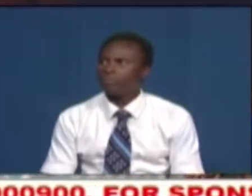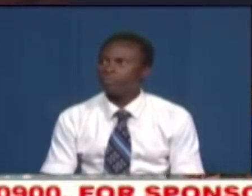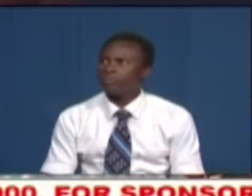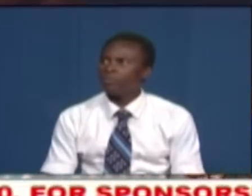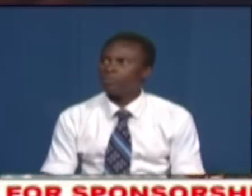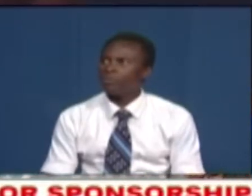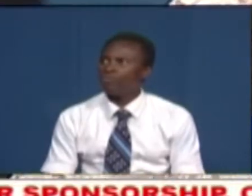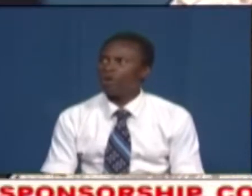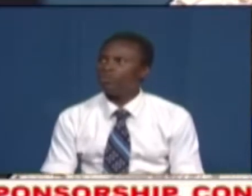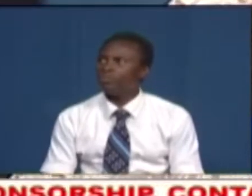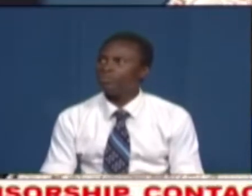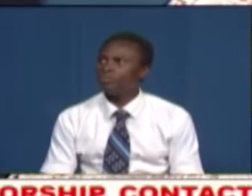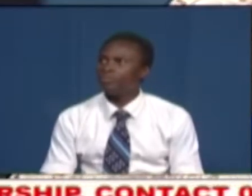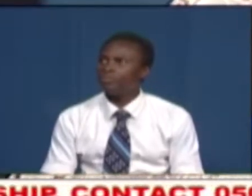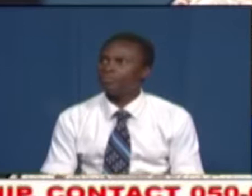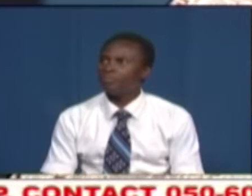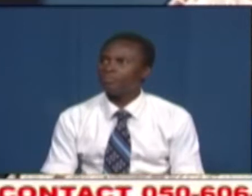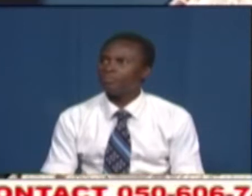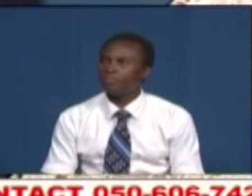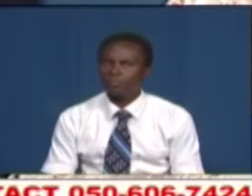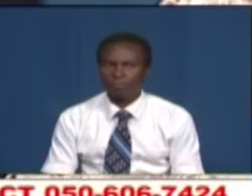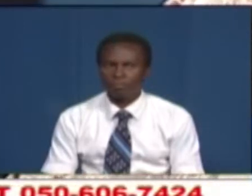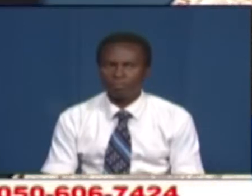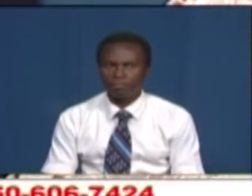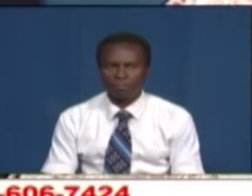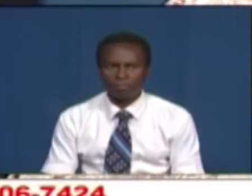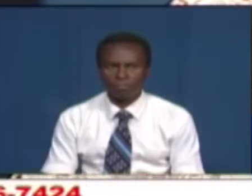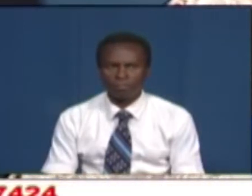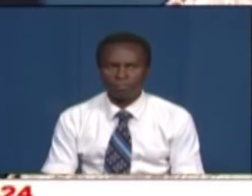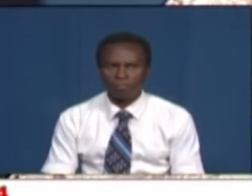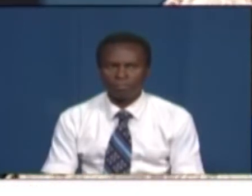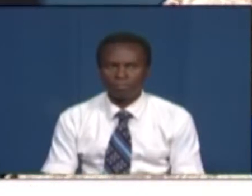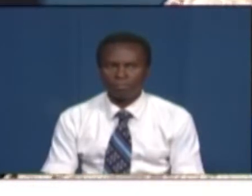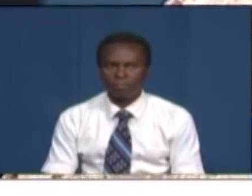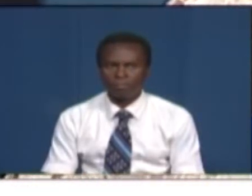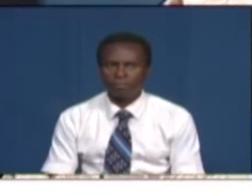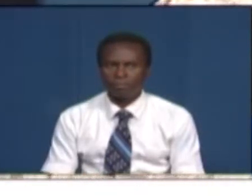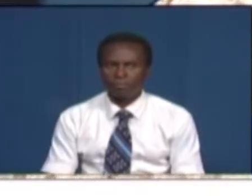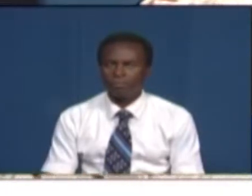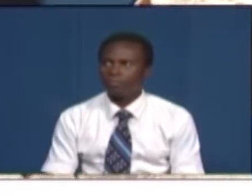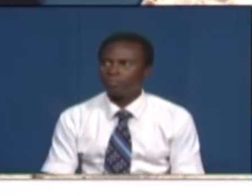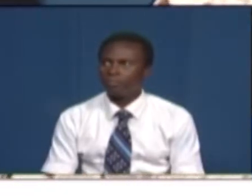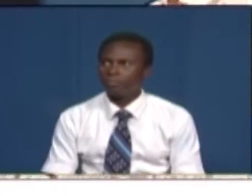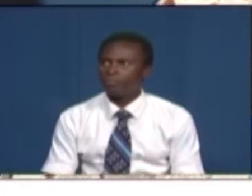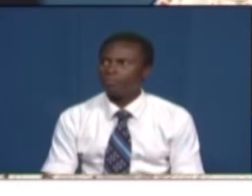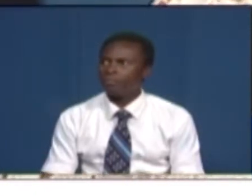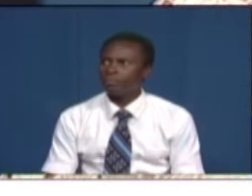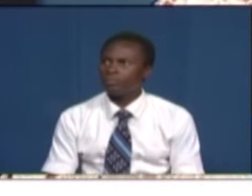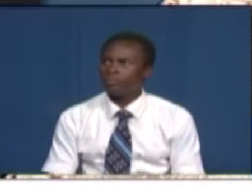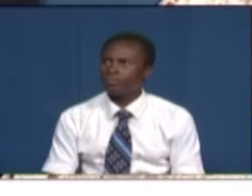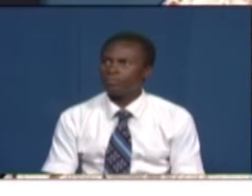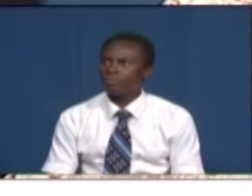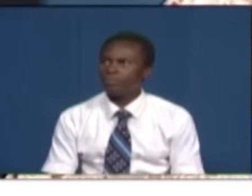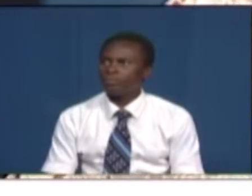lack of knowledge. So let's inculcate it now and let's use it in this at our best